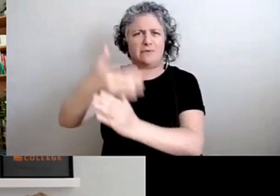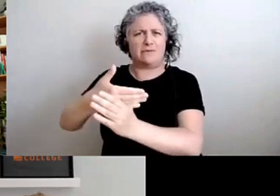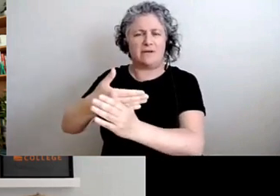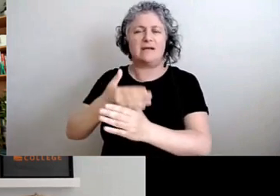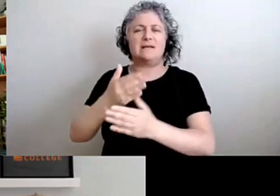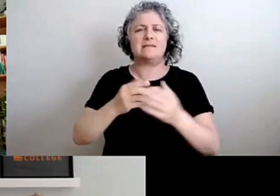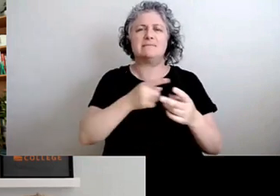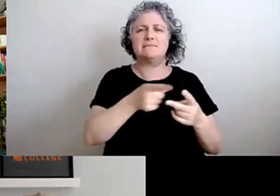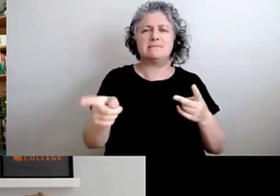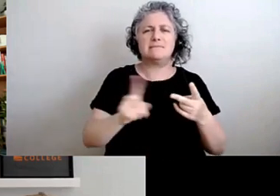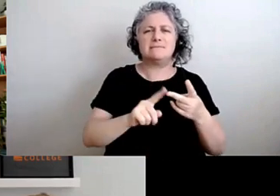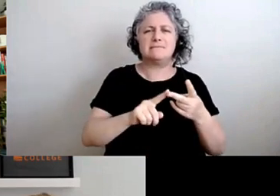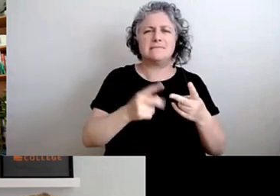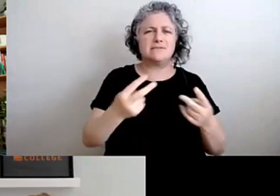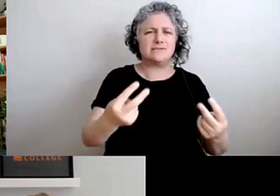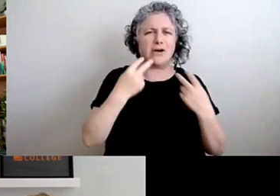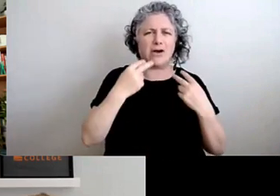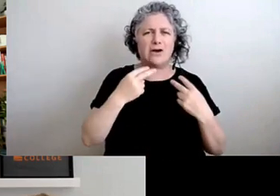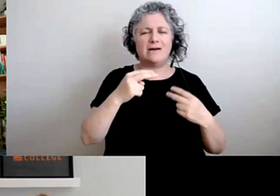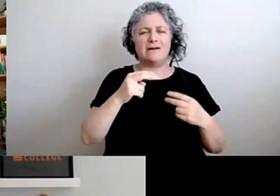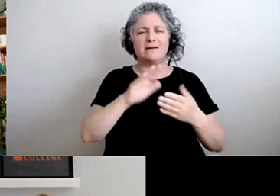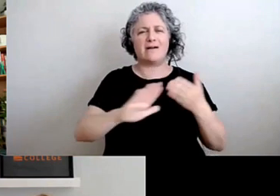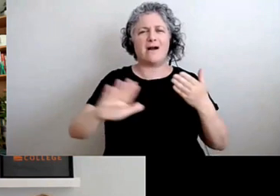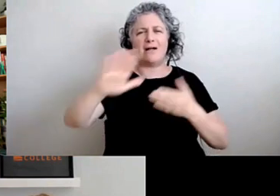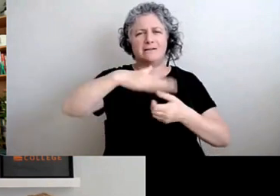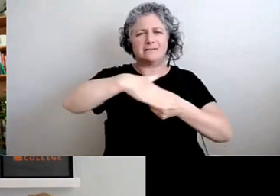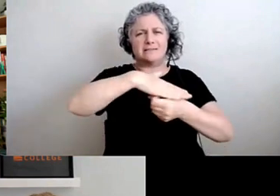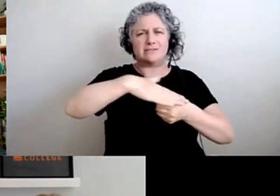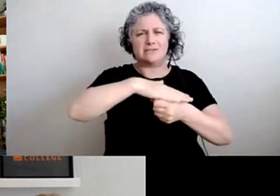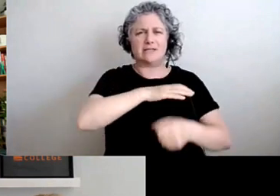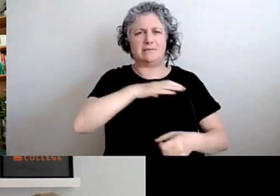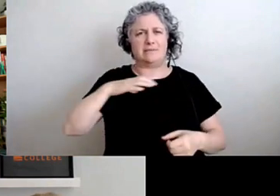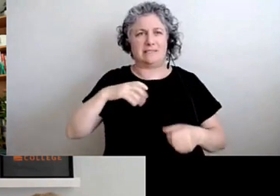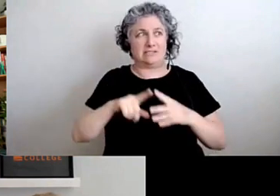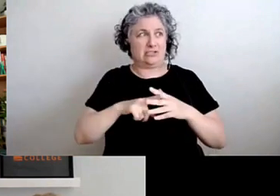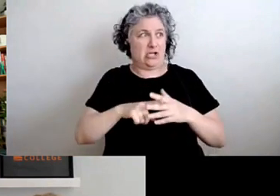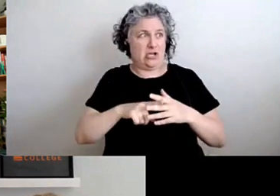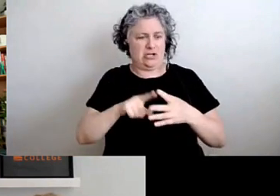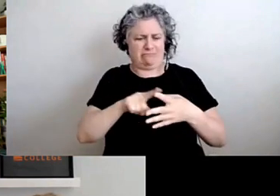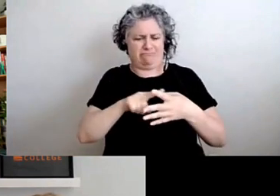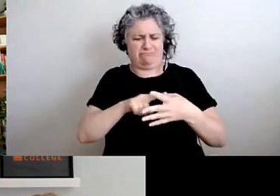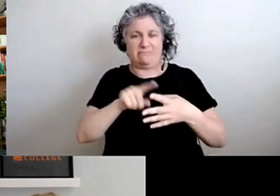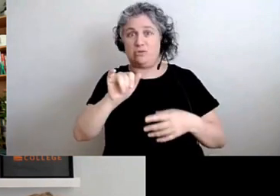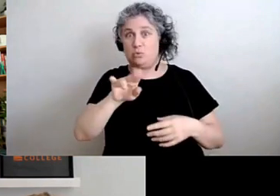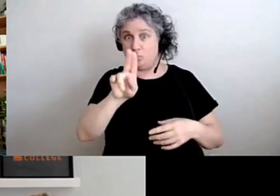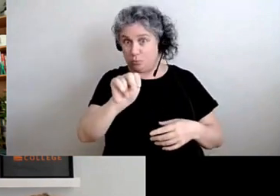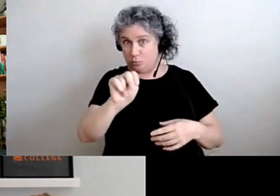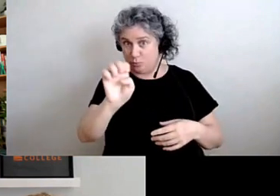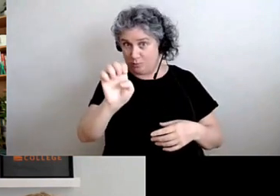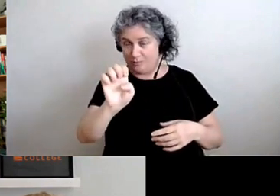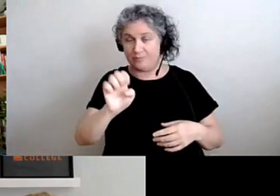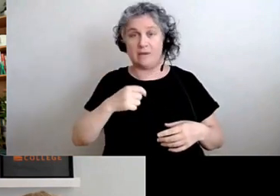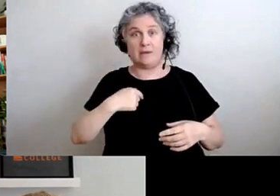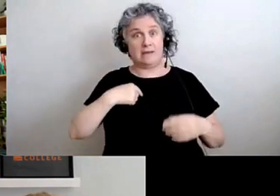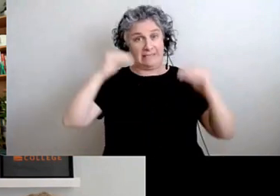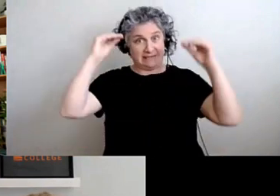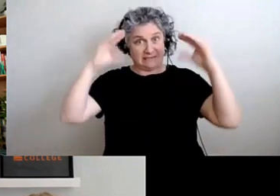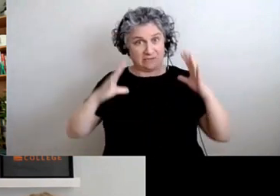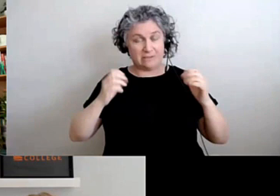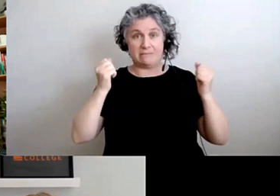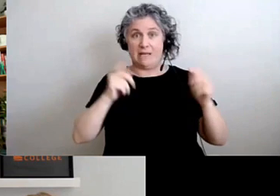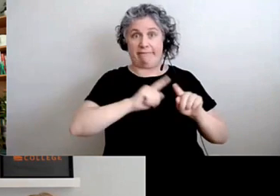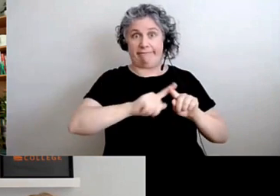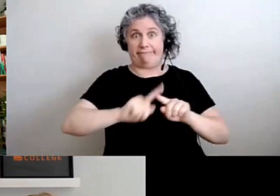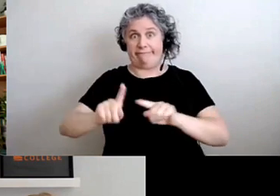Sector Committee, which was at the start of June. I am an instructor for many things for Northern